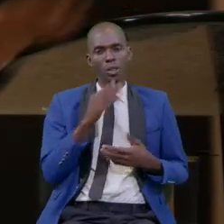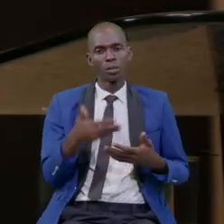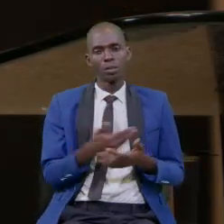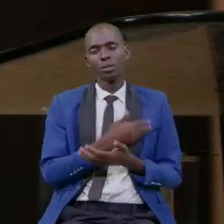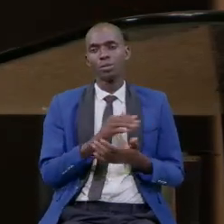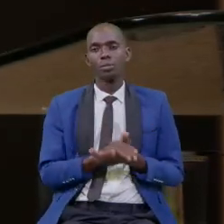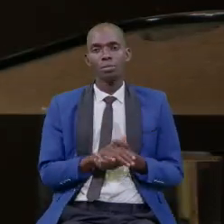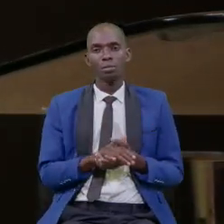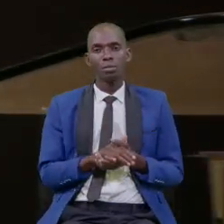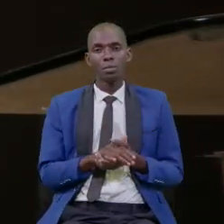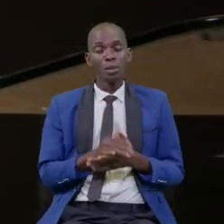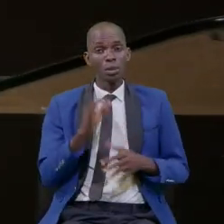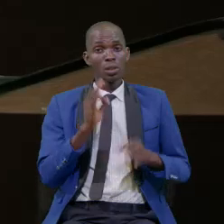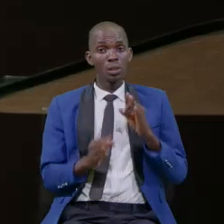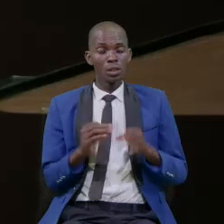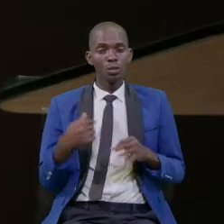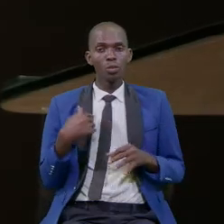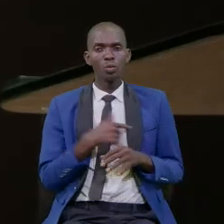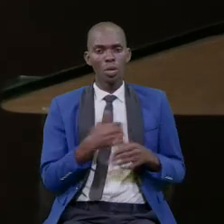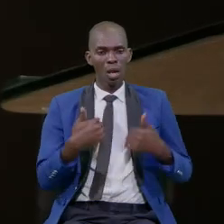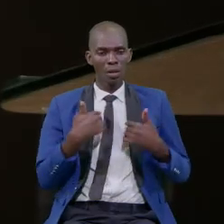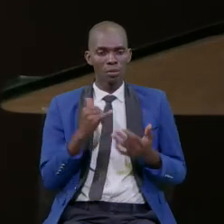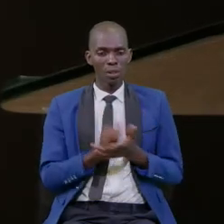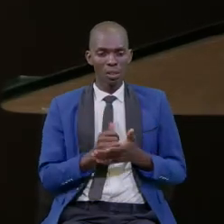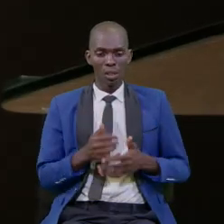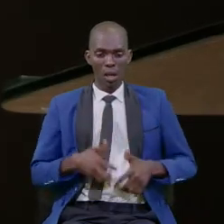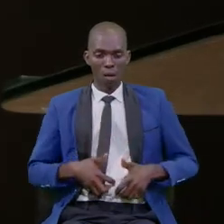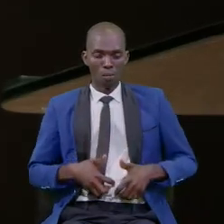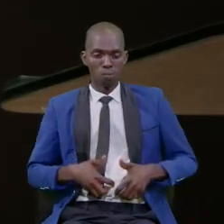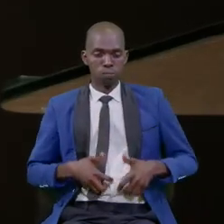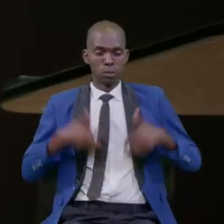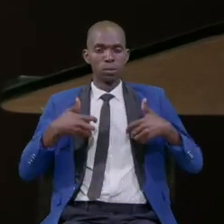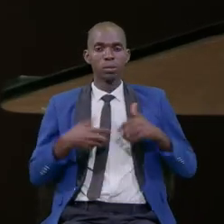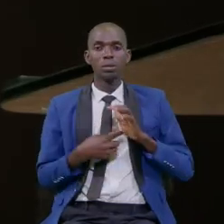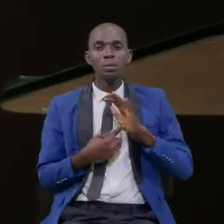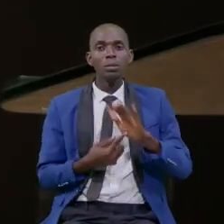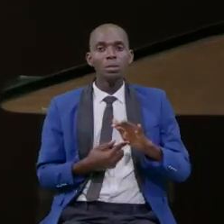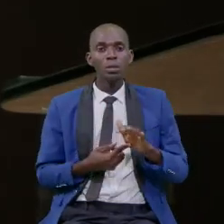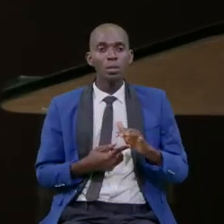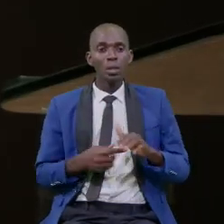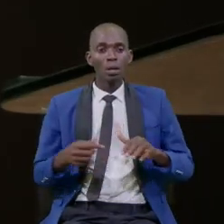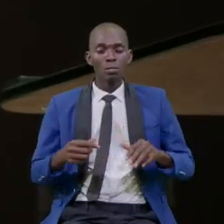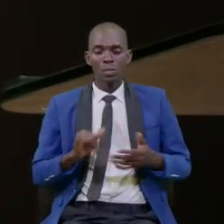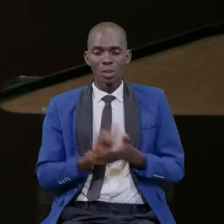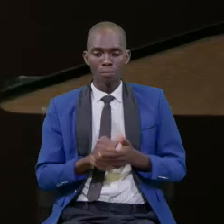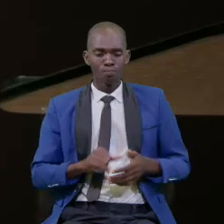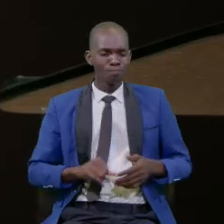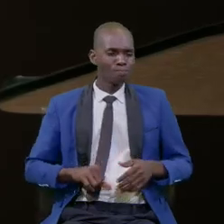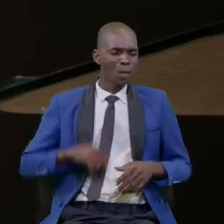But, you know, if we still have that angry temper, boisterous temper, hateful